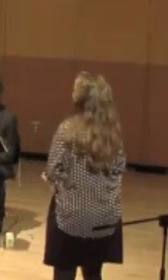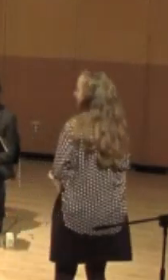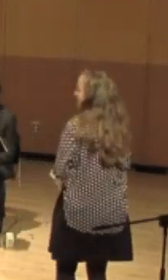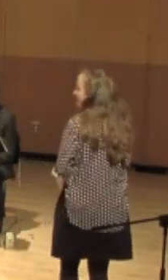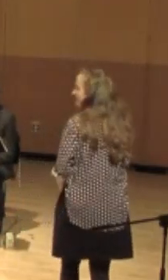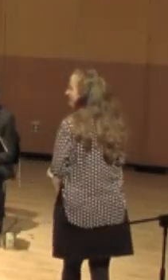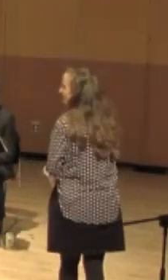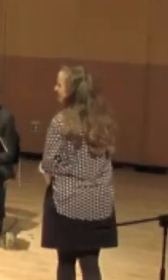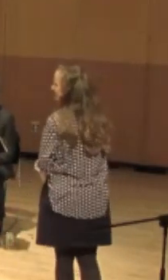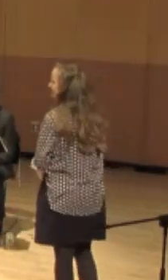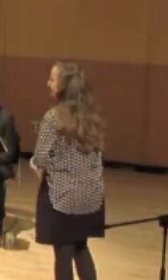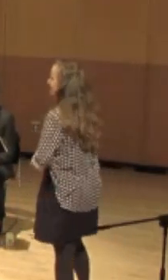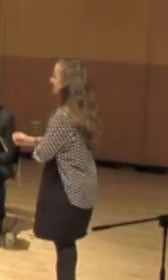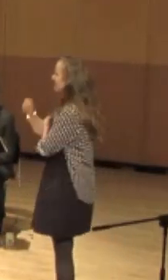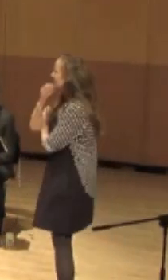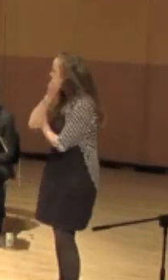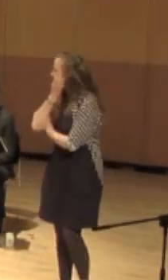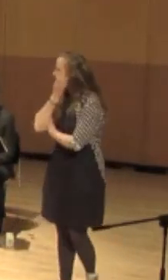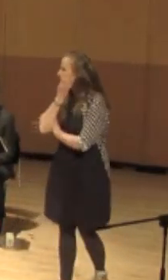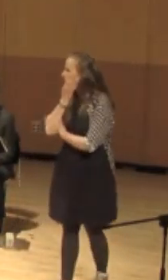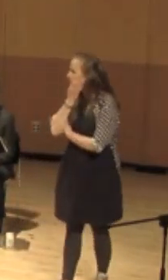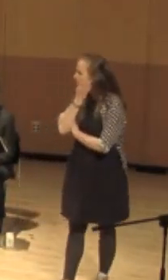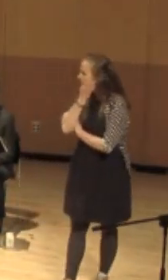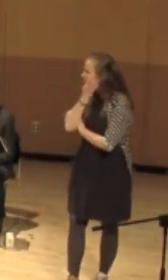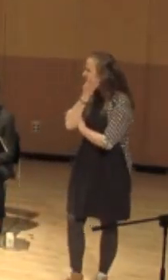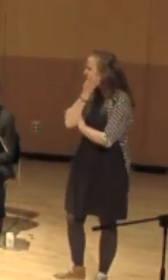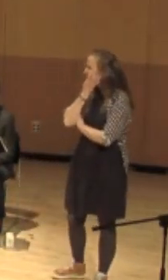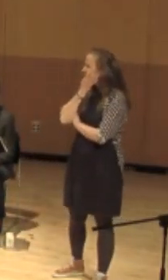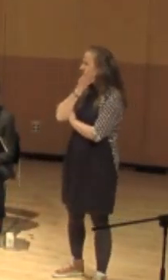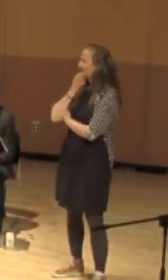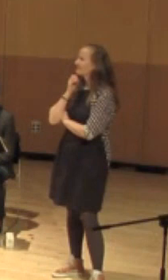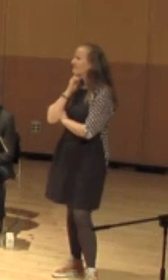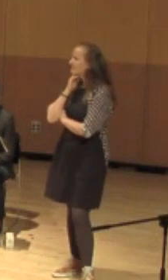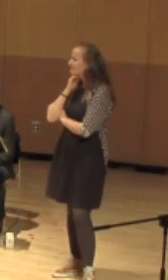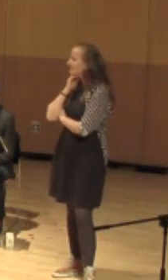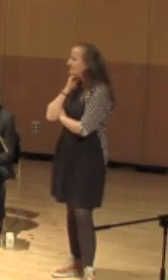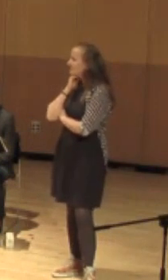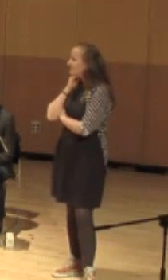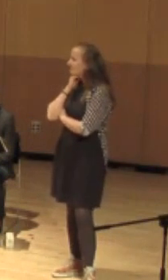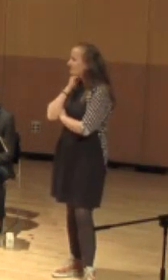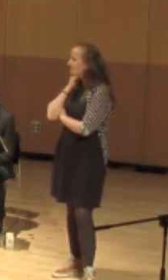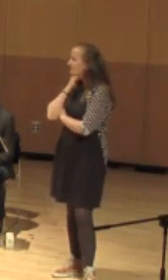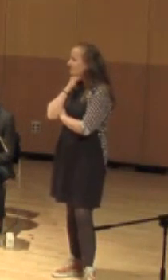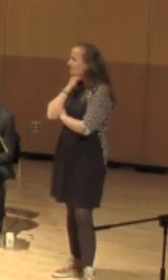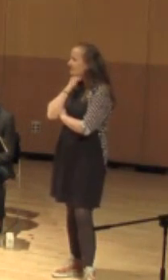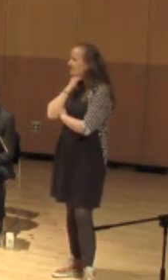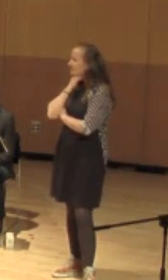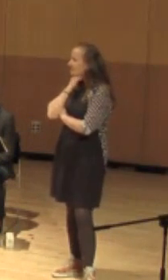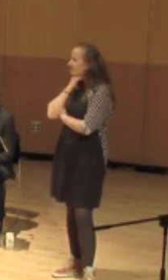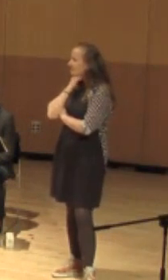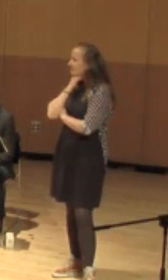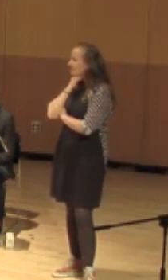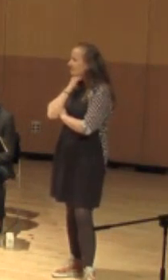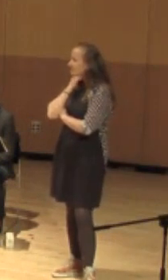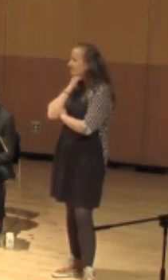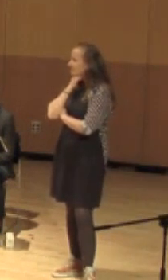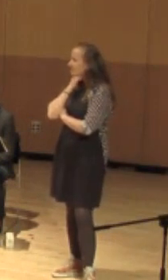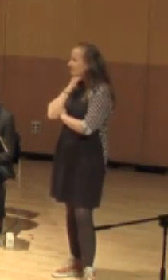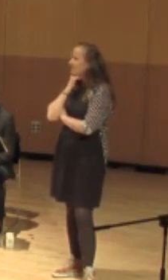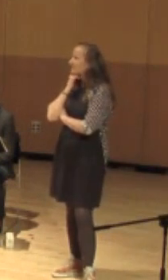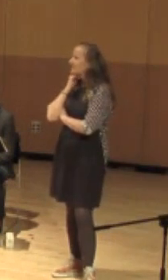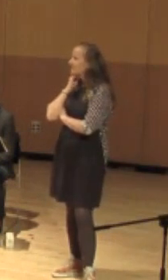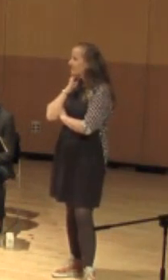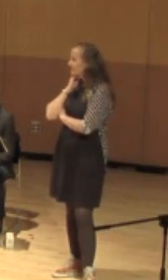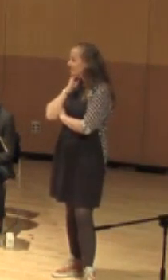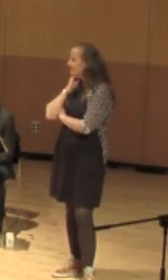them um so the actors are going to have flashlights and um and we're going to see if we can handle it we it might be too much we